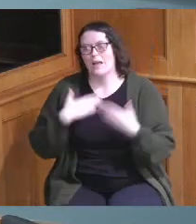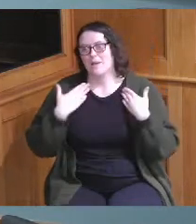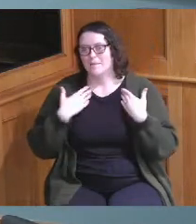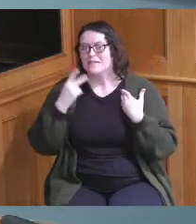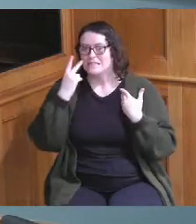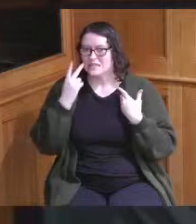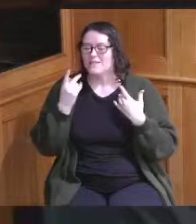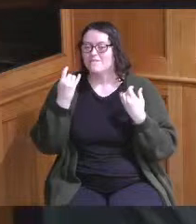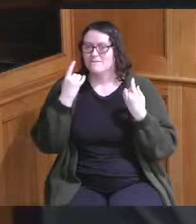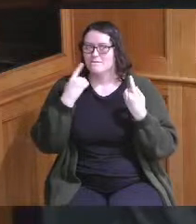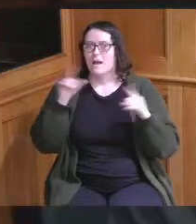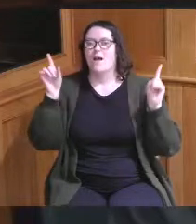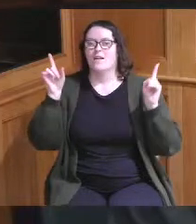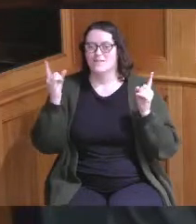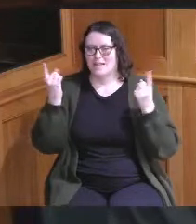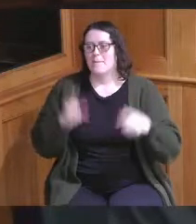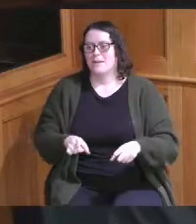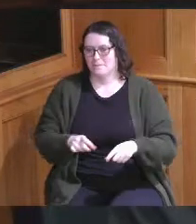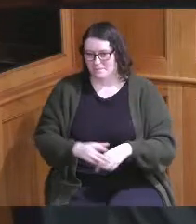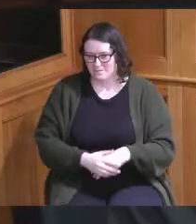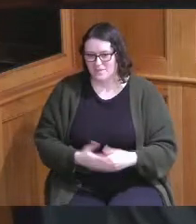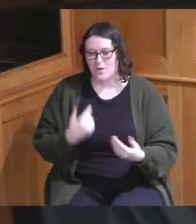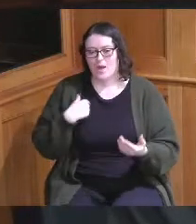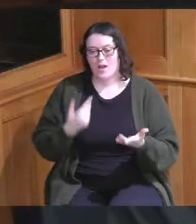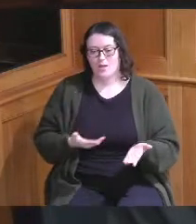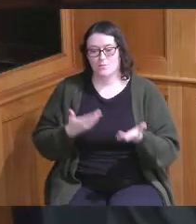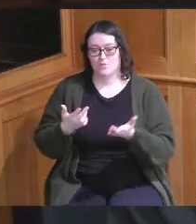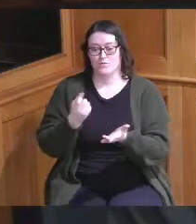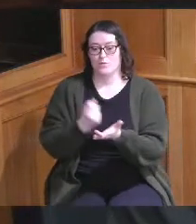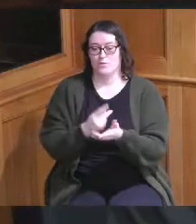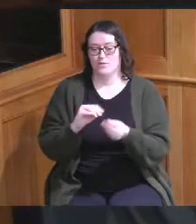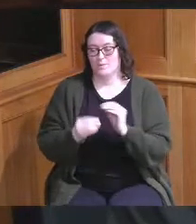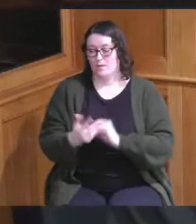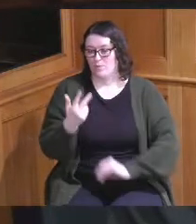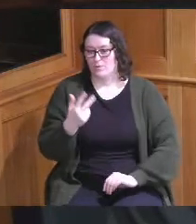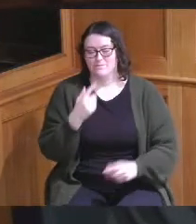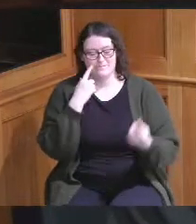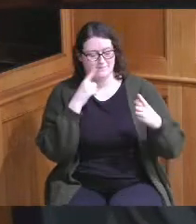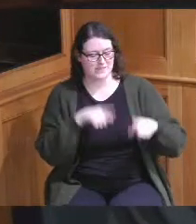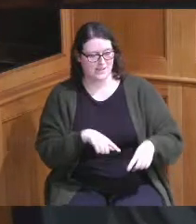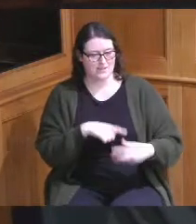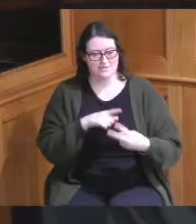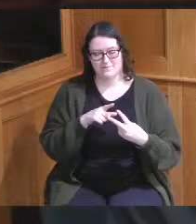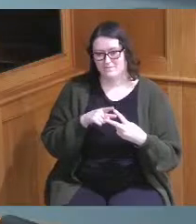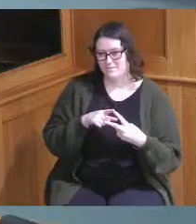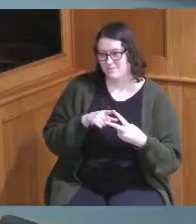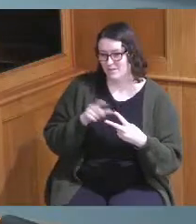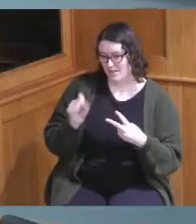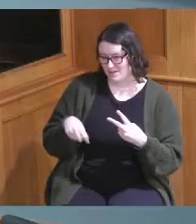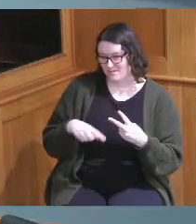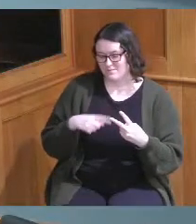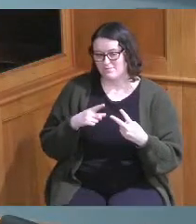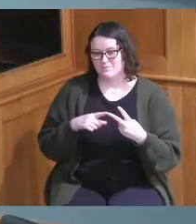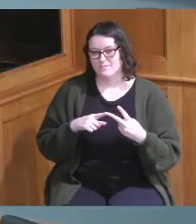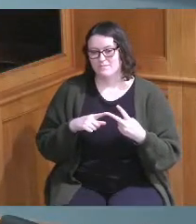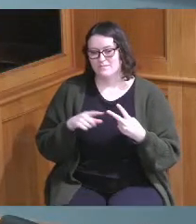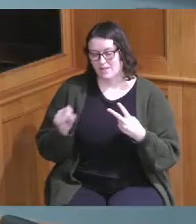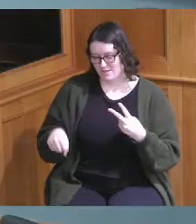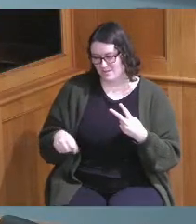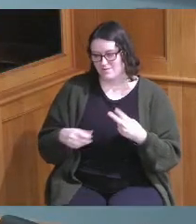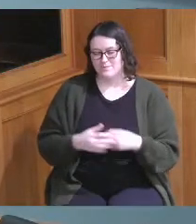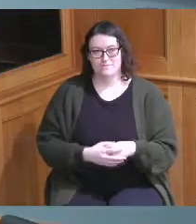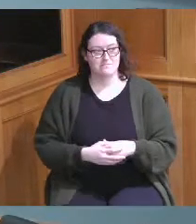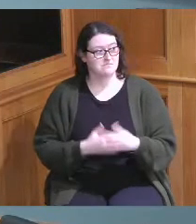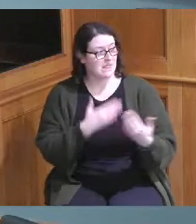these projects moving forward. I'm going to make a motion to approve of by leave 3. Second. Commissioner Dreehouse? Yes. Commissioner Summer Dumas?